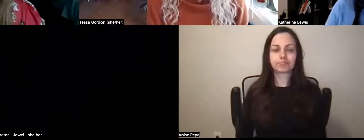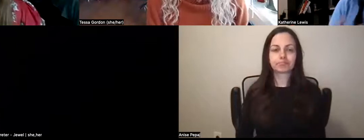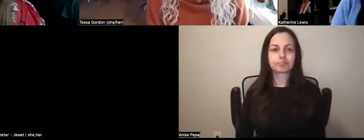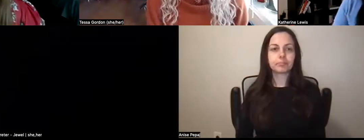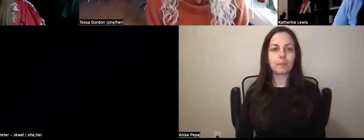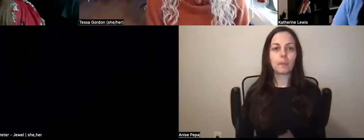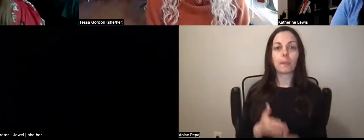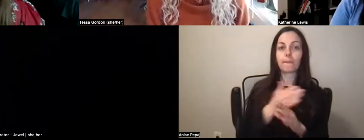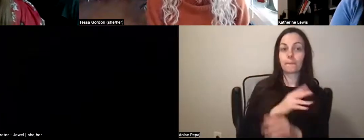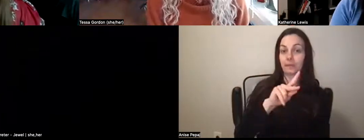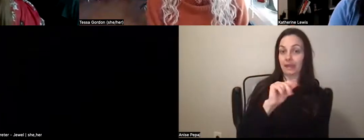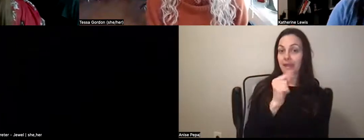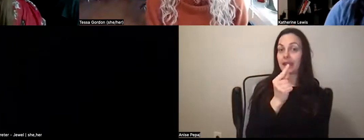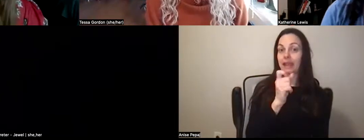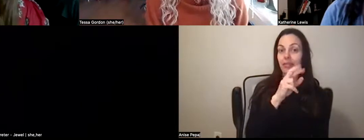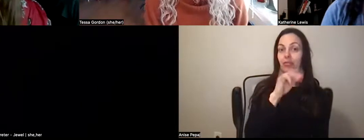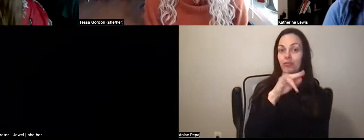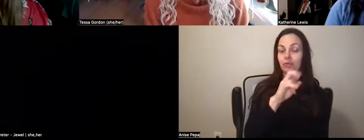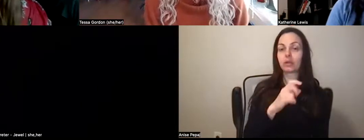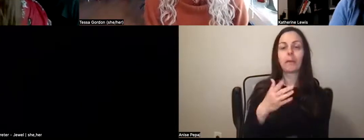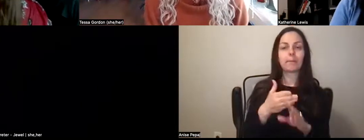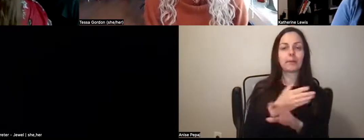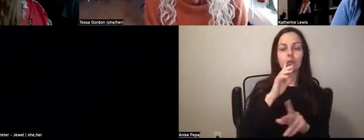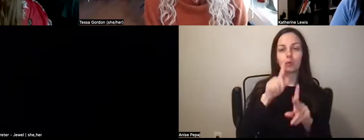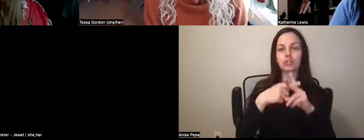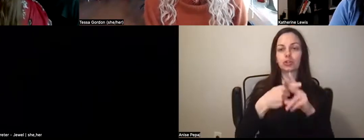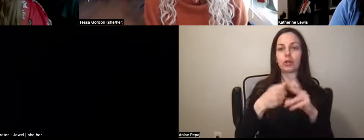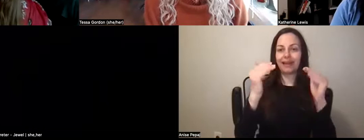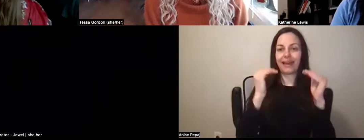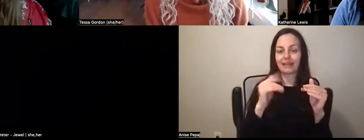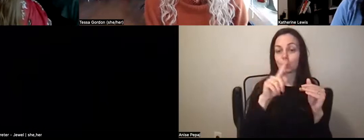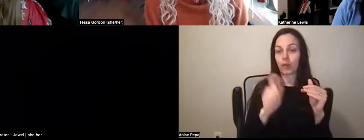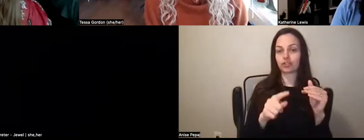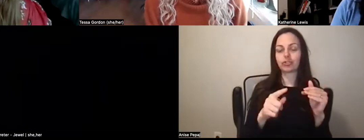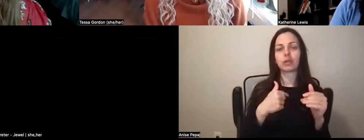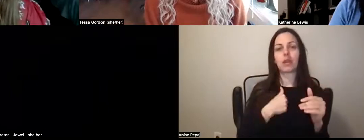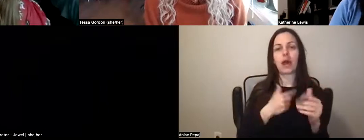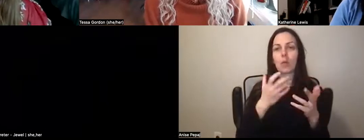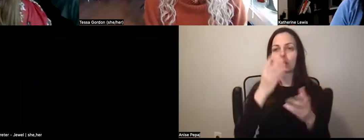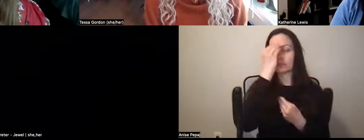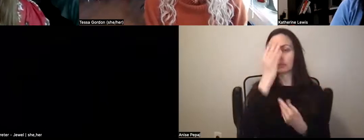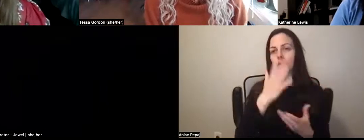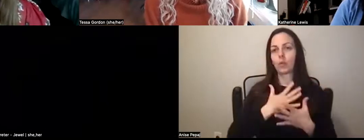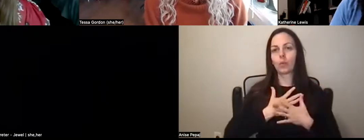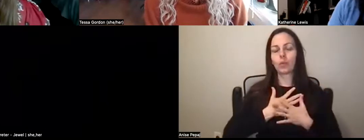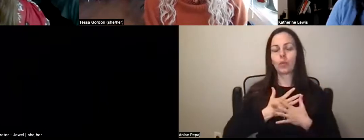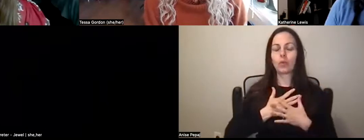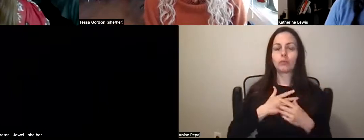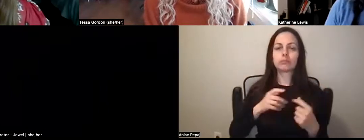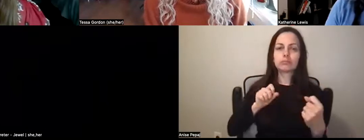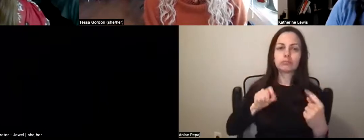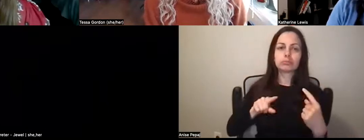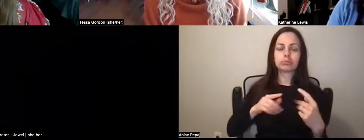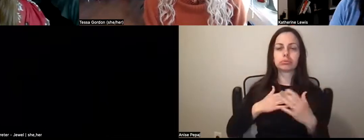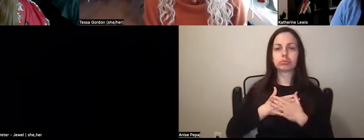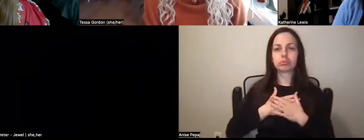Before we move on to our next question, I want to express deep gratitude for each of you and your vulnerability